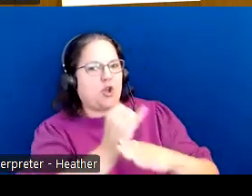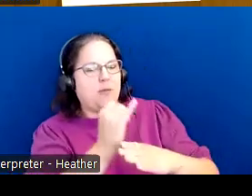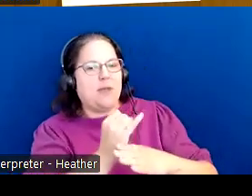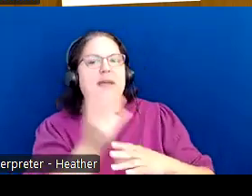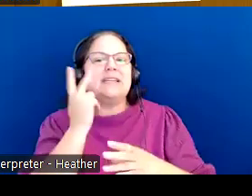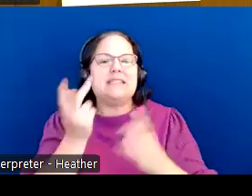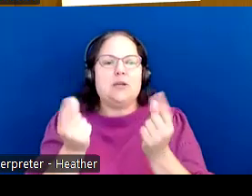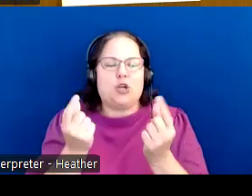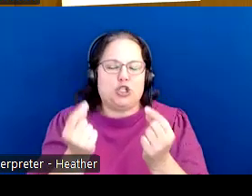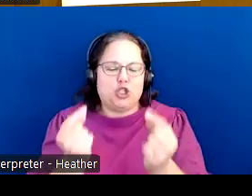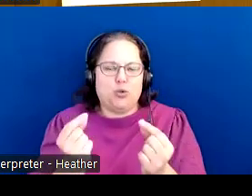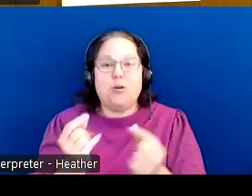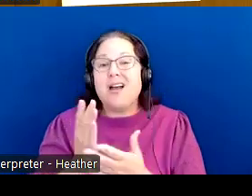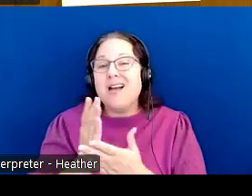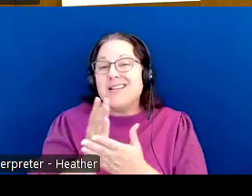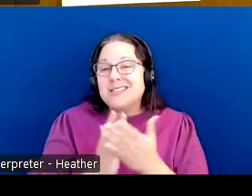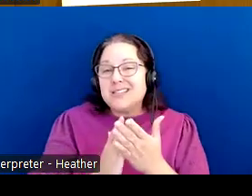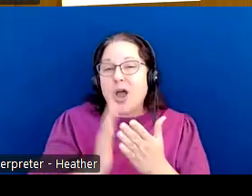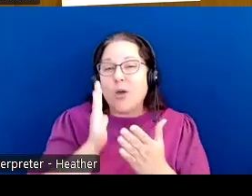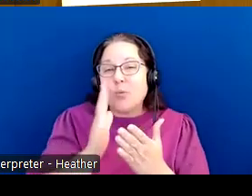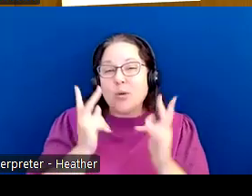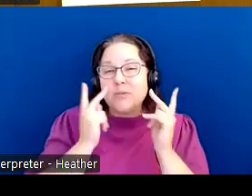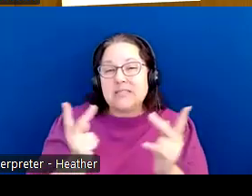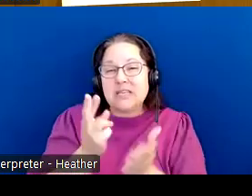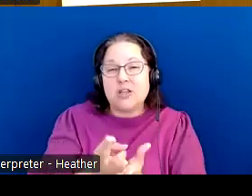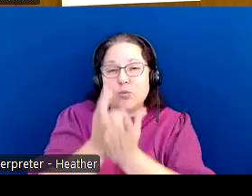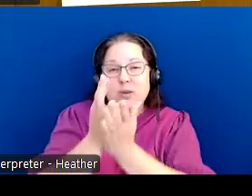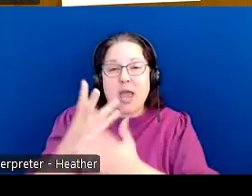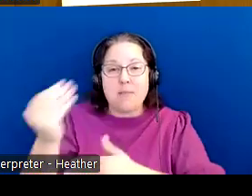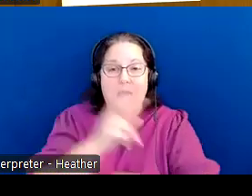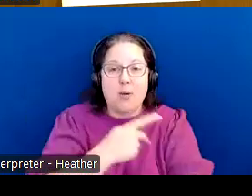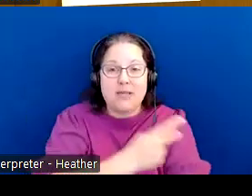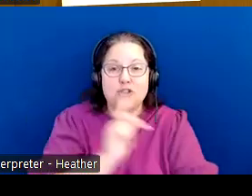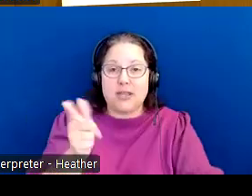from there. And some of them are seen then in the rehab medicine outpatient clinic as well.